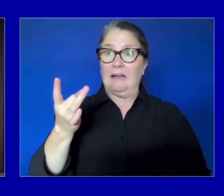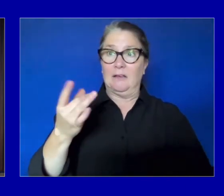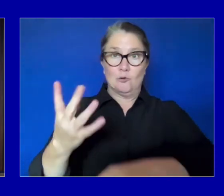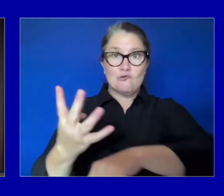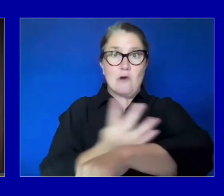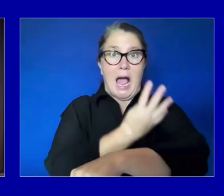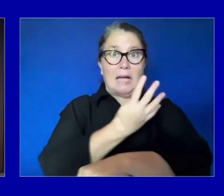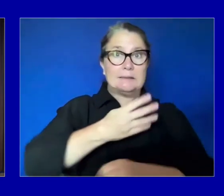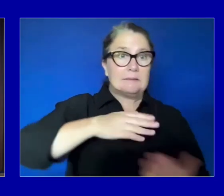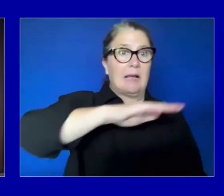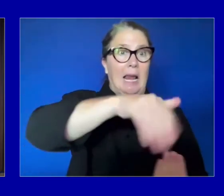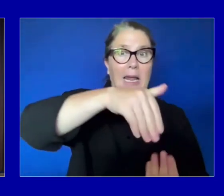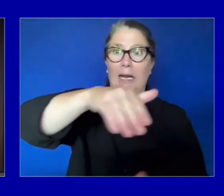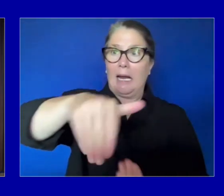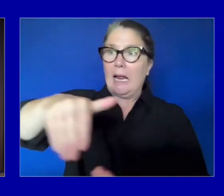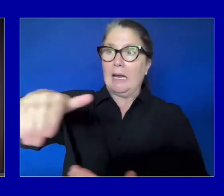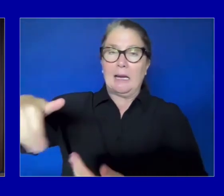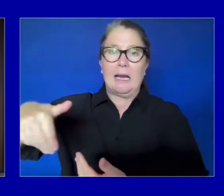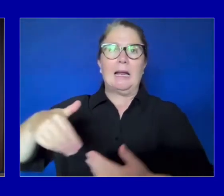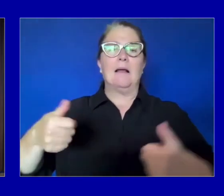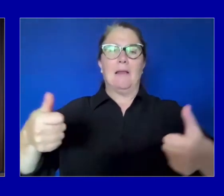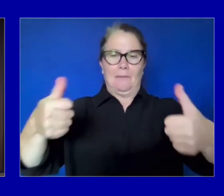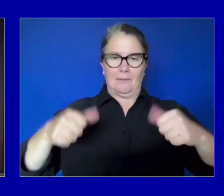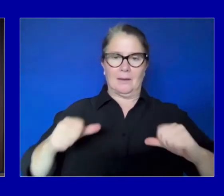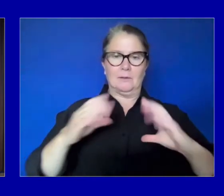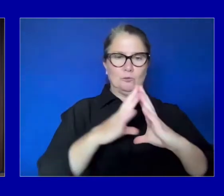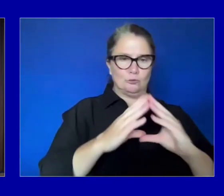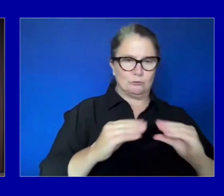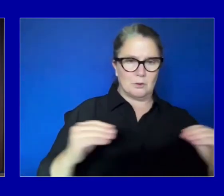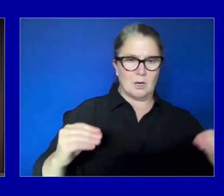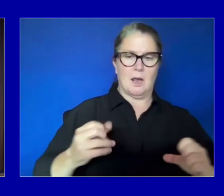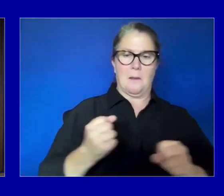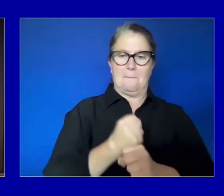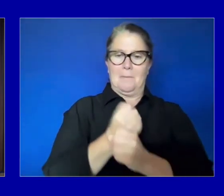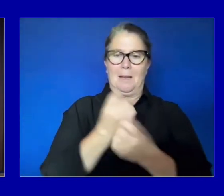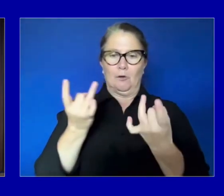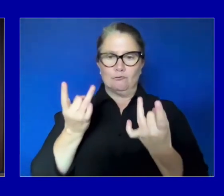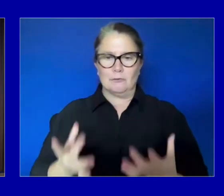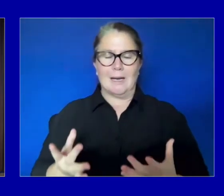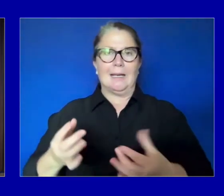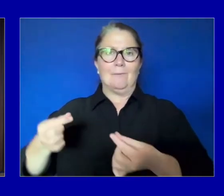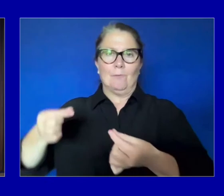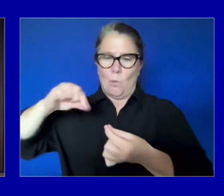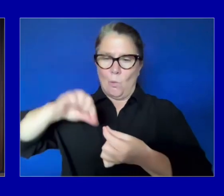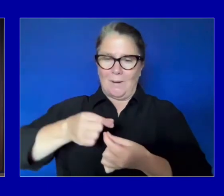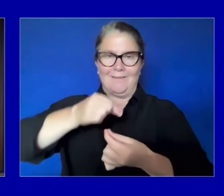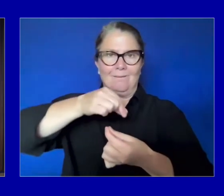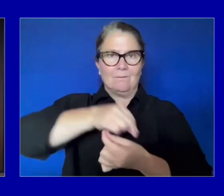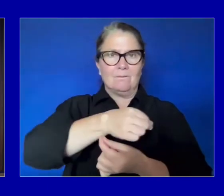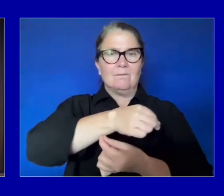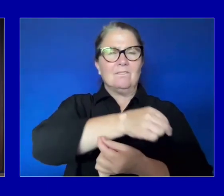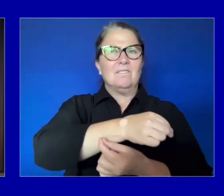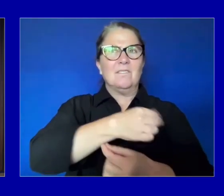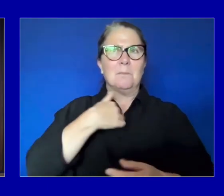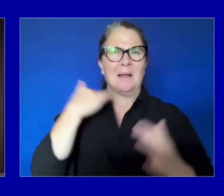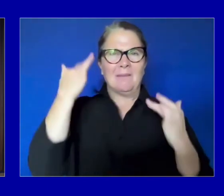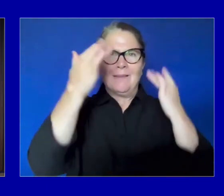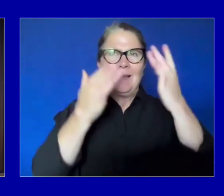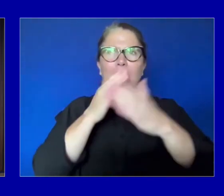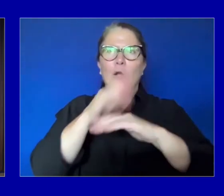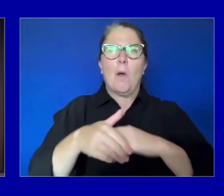of readying that for weaving and for creating, but thinking about that process of, of creating a basket or,